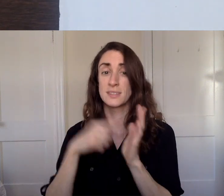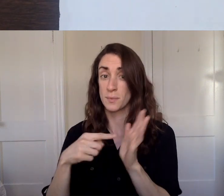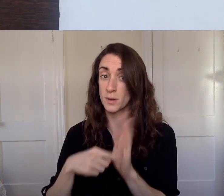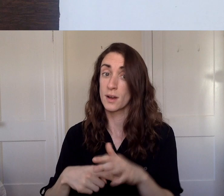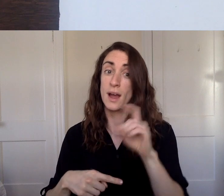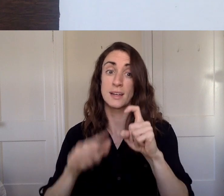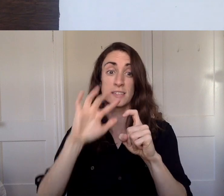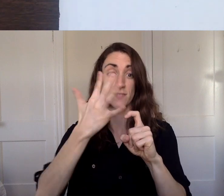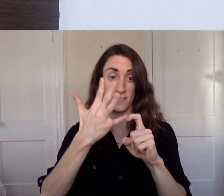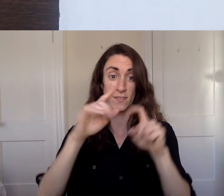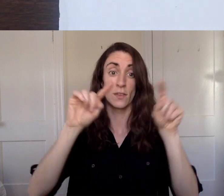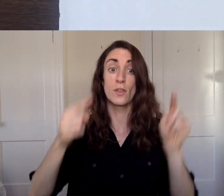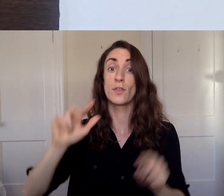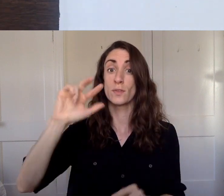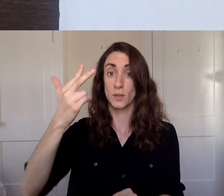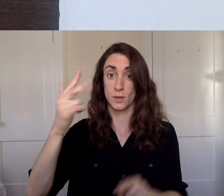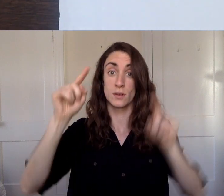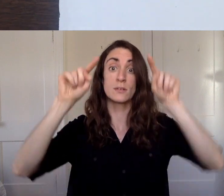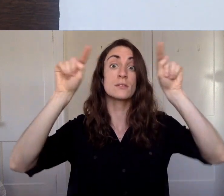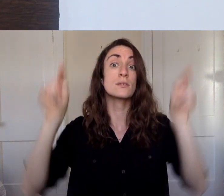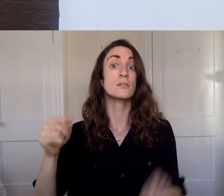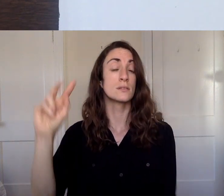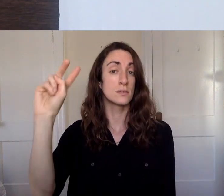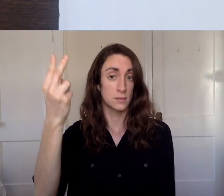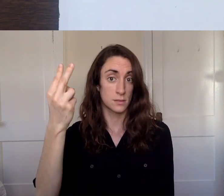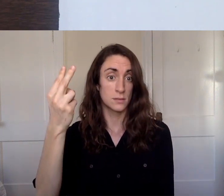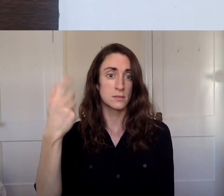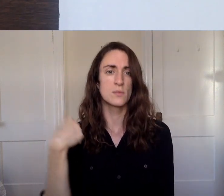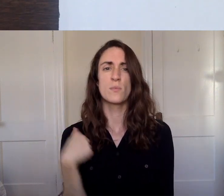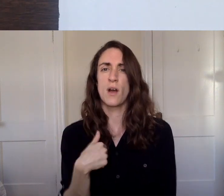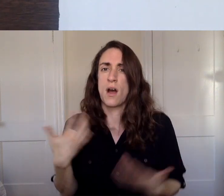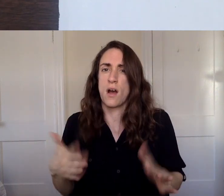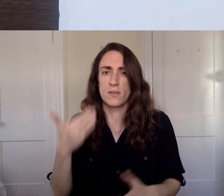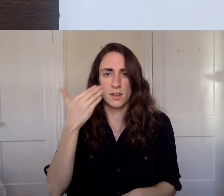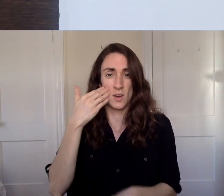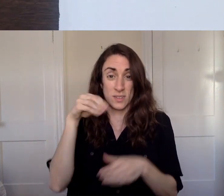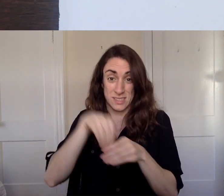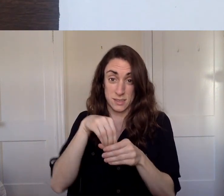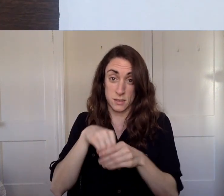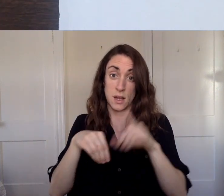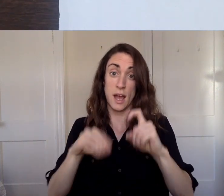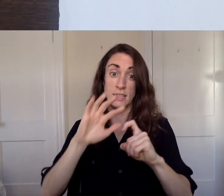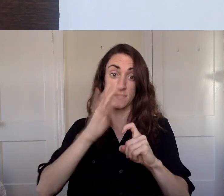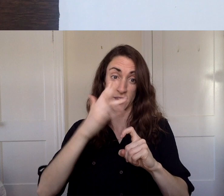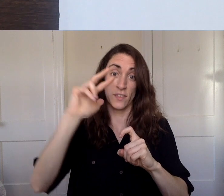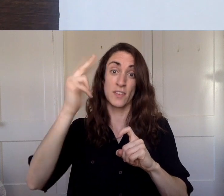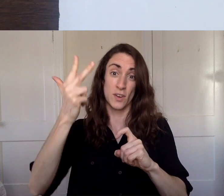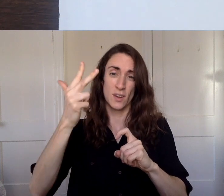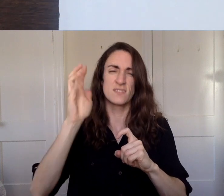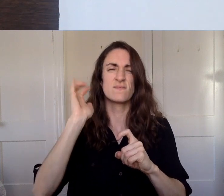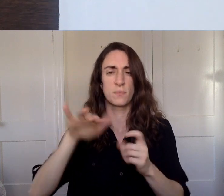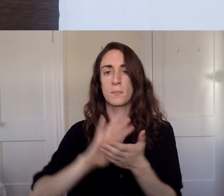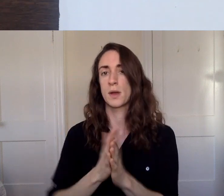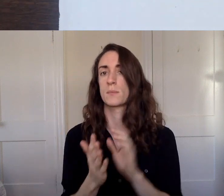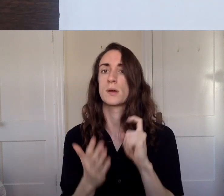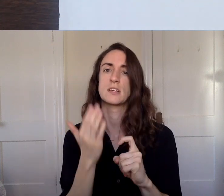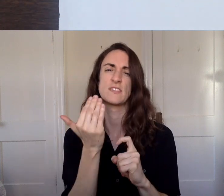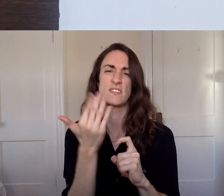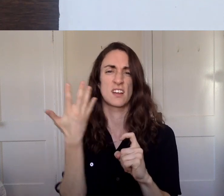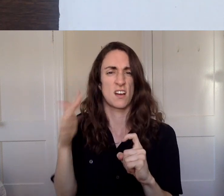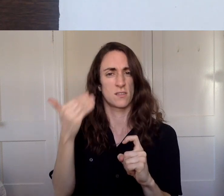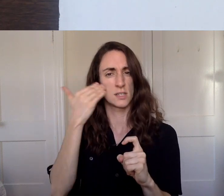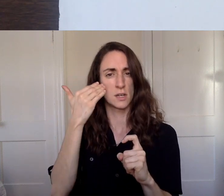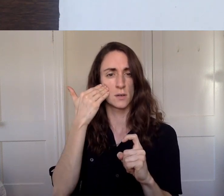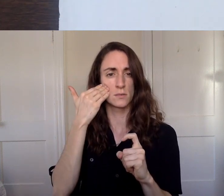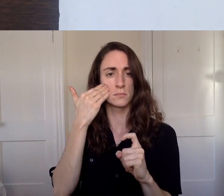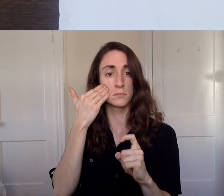out? Take this example, x to the 5th cubed, then squared. We already know that those two inner layers, x to the